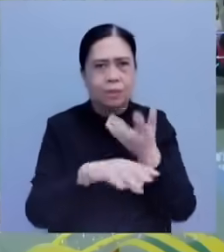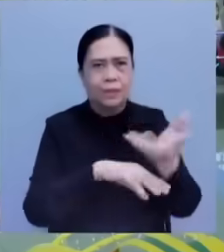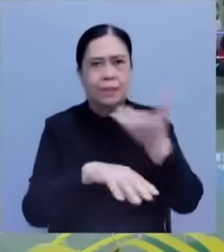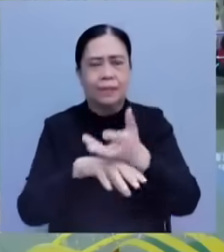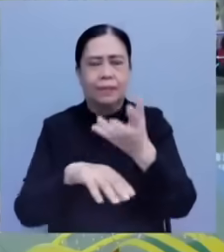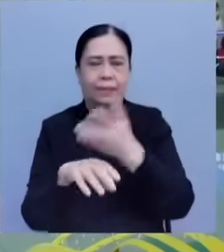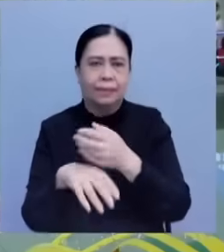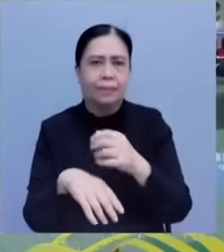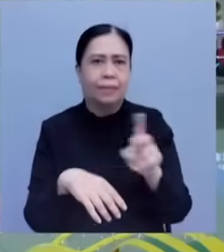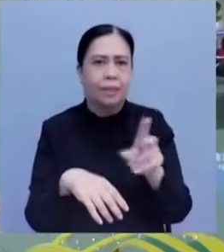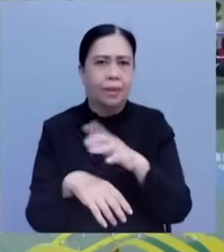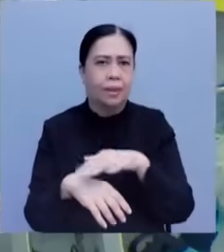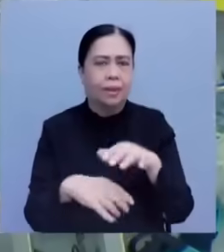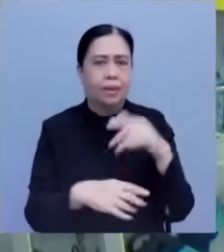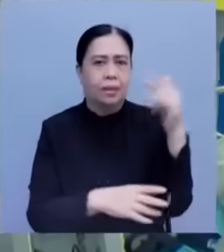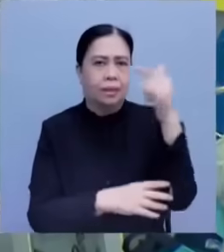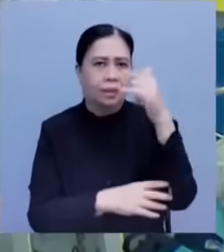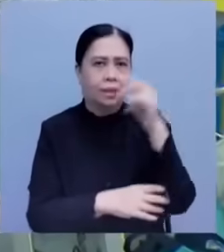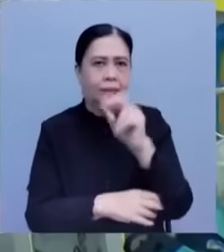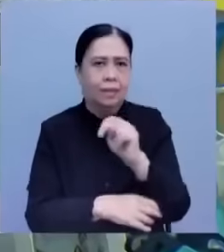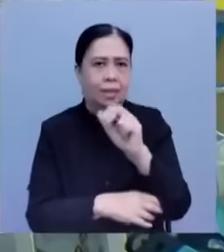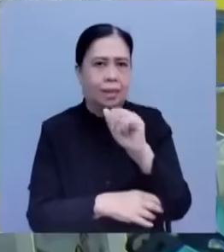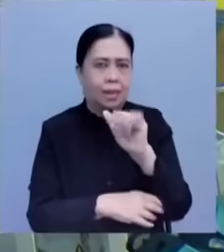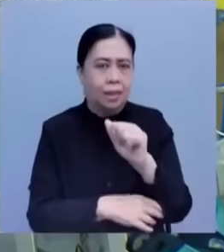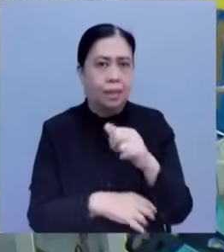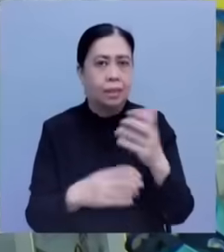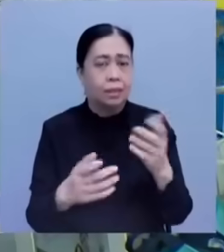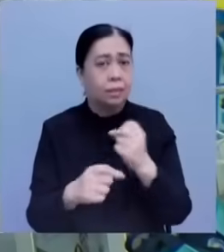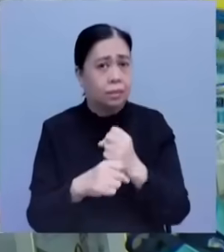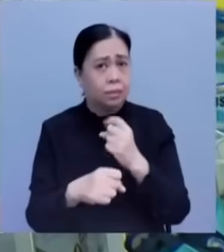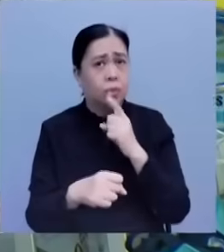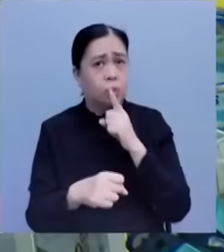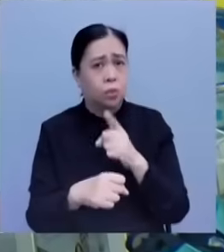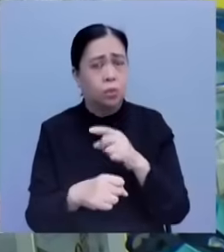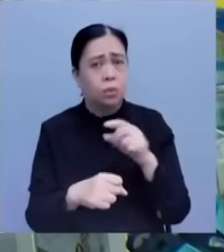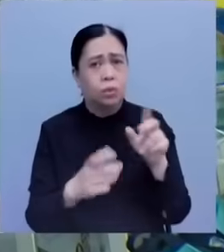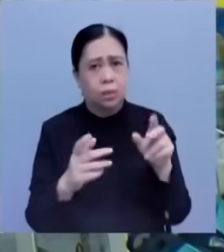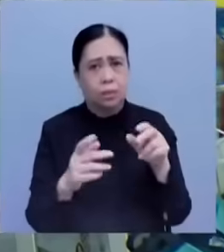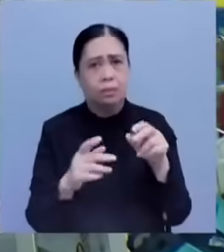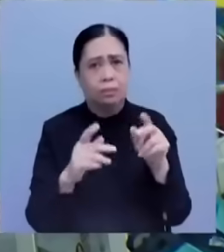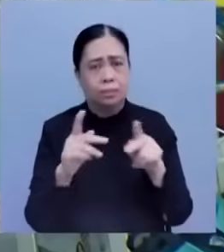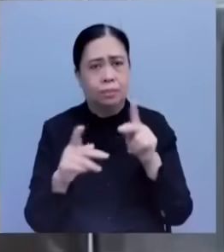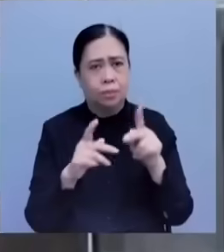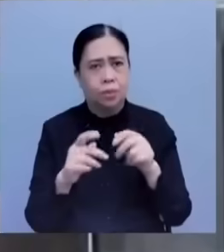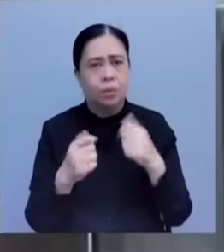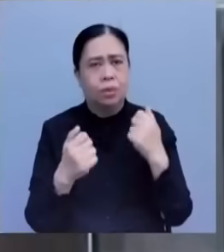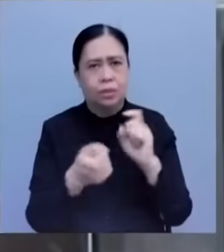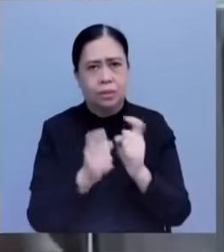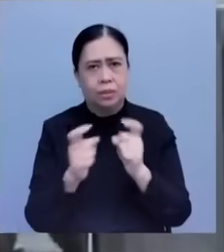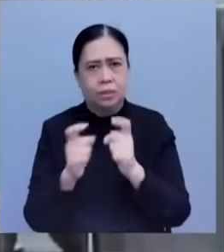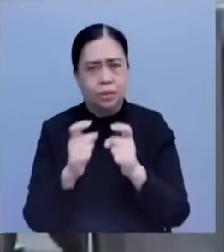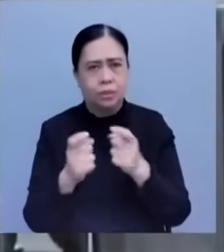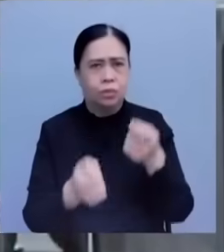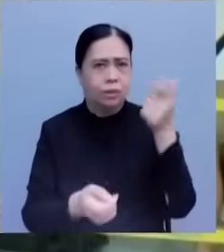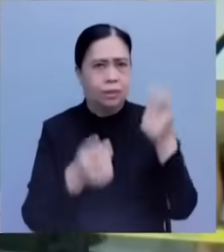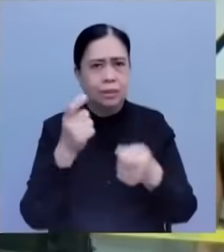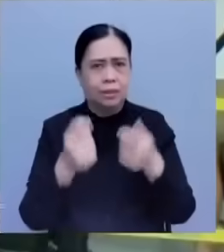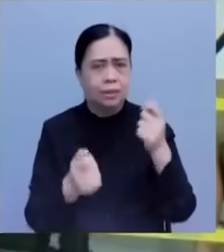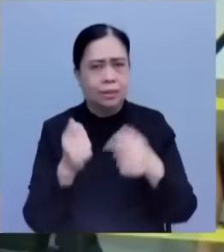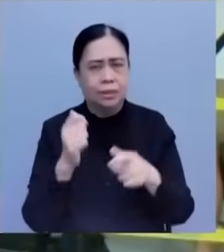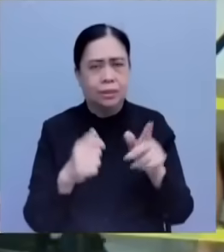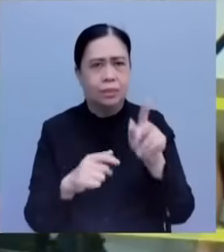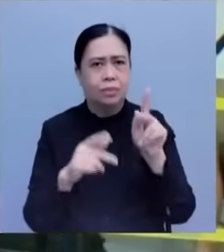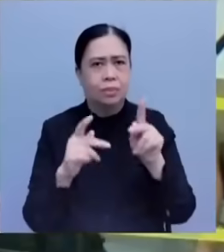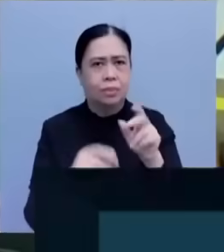Aquino International Airport. Aplaska, meanwhile, assures the public reforms are underway to rid NAIA of erring